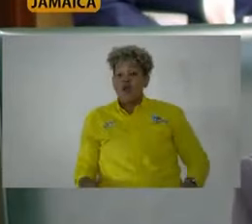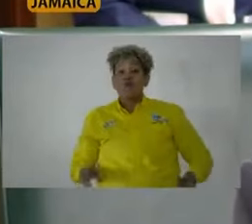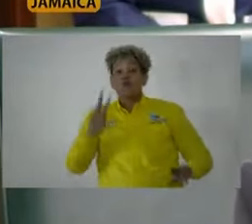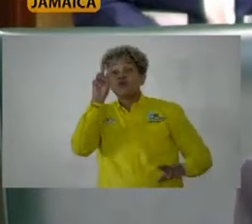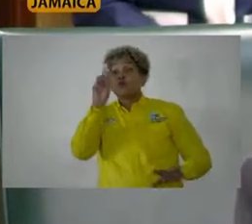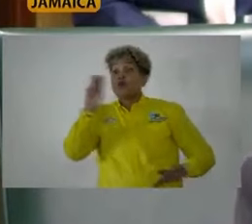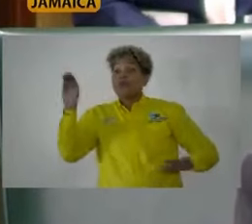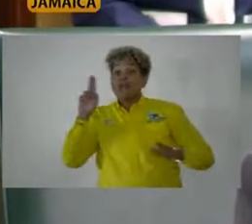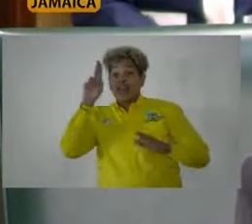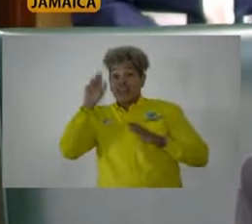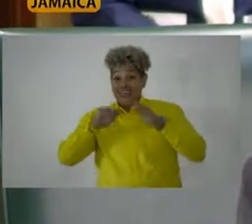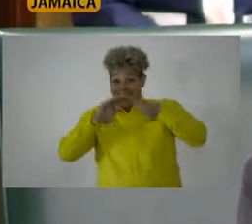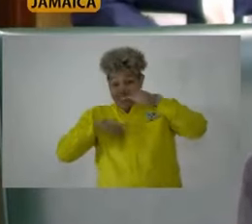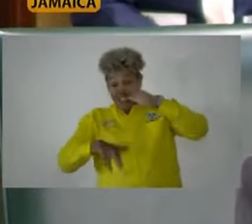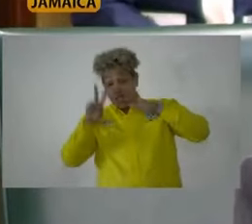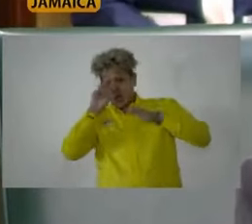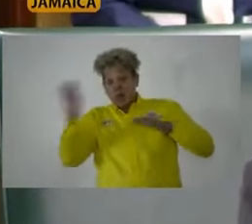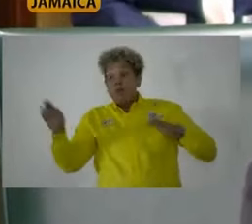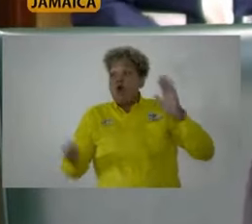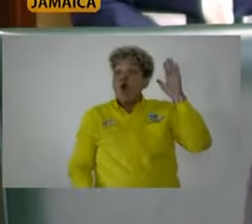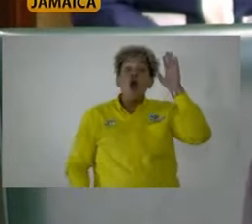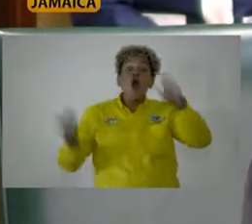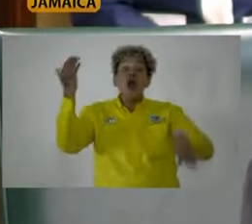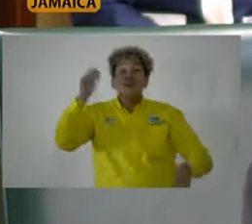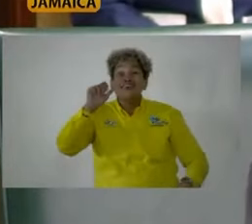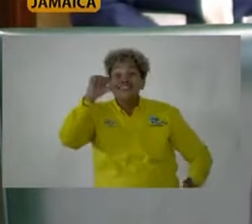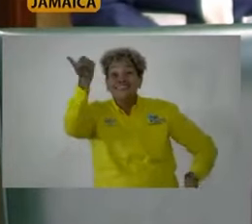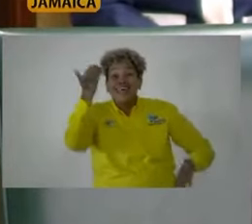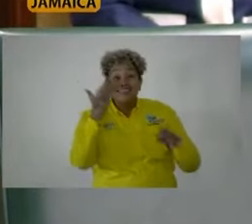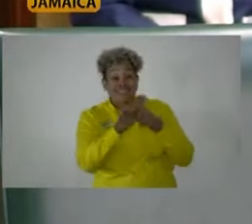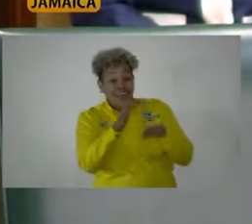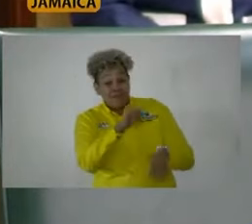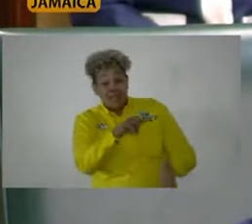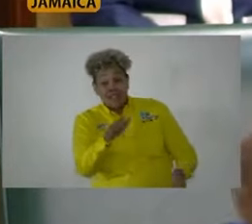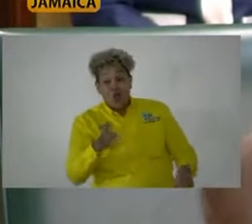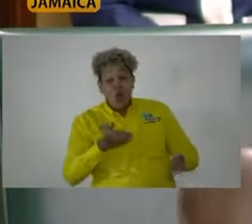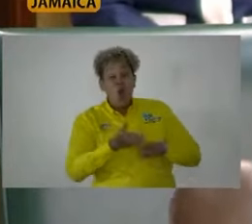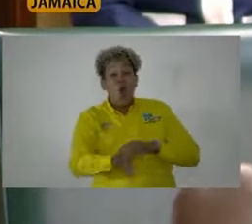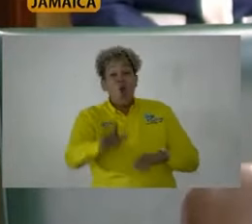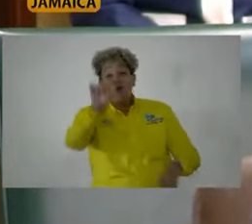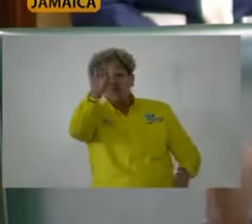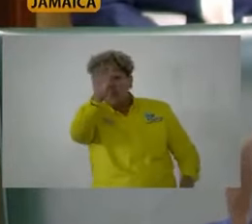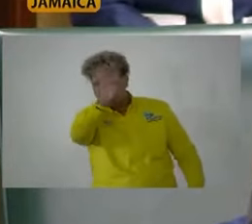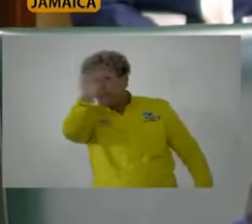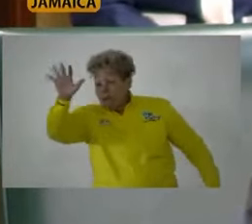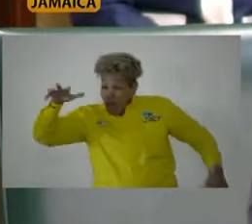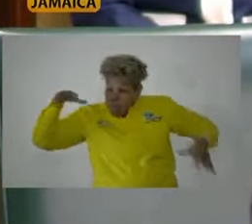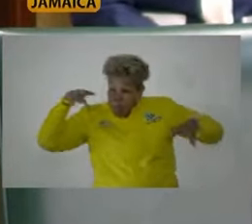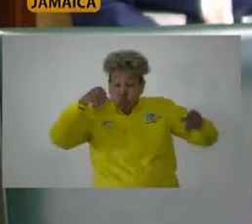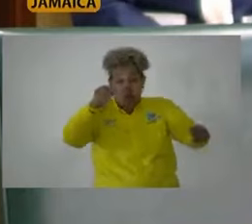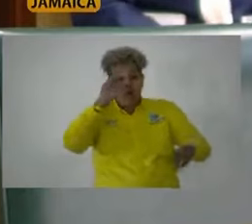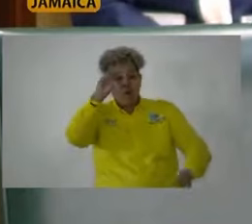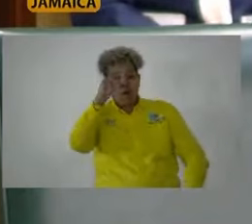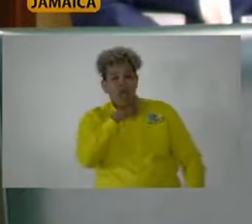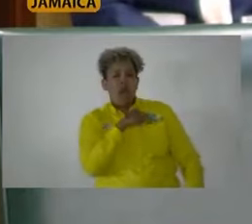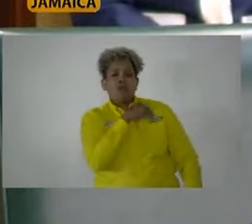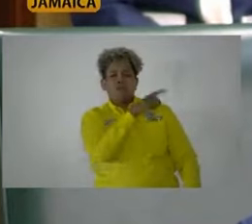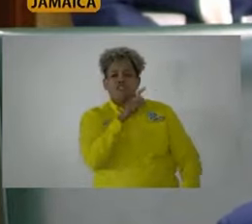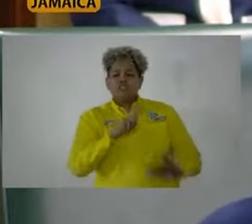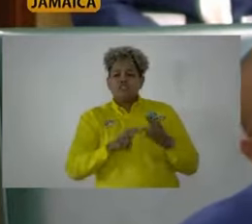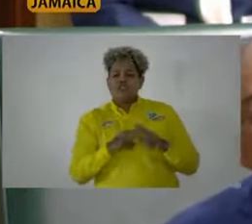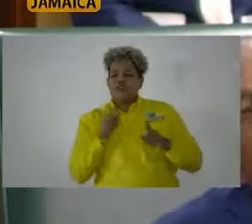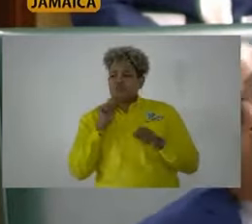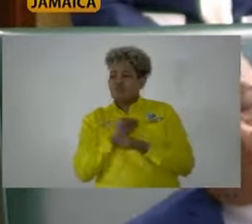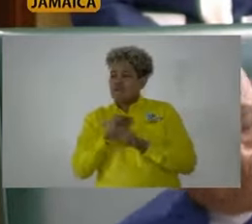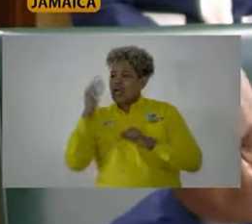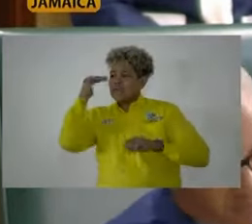$2 billion and end up costing more than 10 times that amount, at over $20 billion. And this figure is expected to